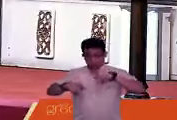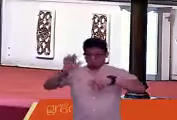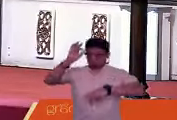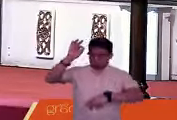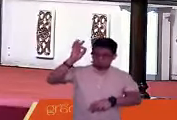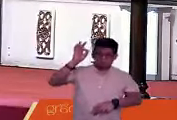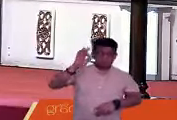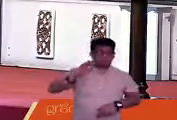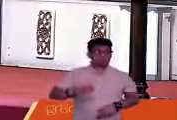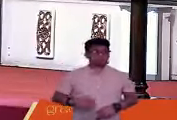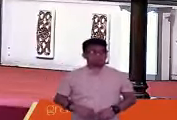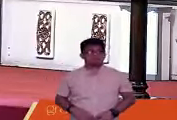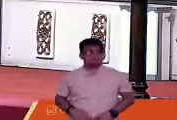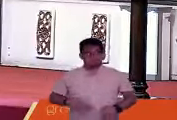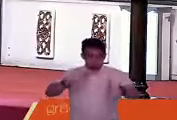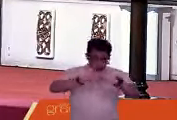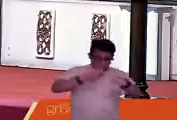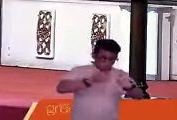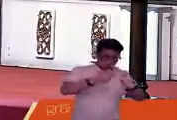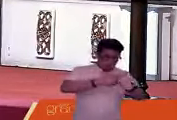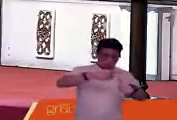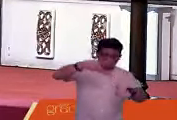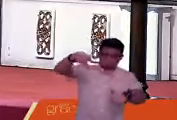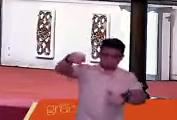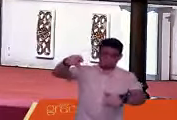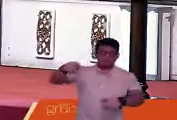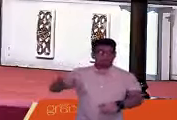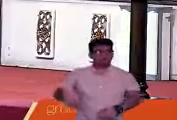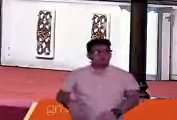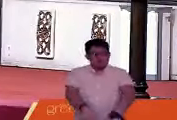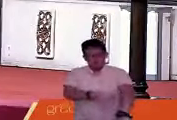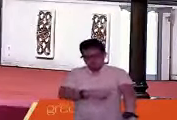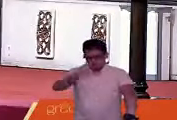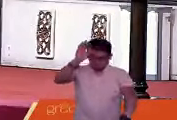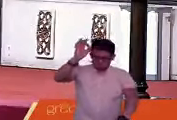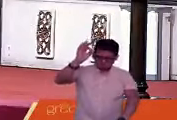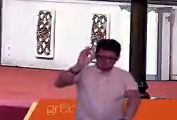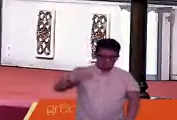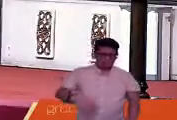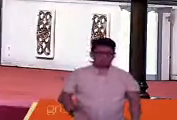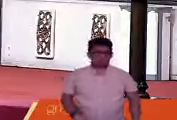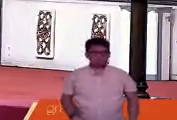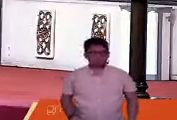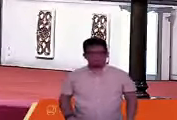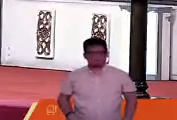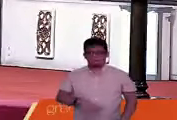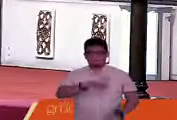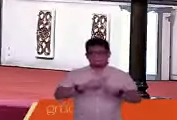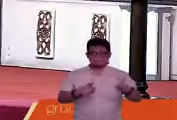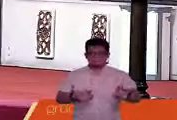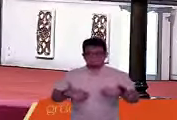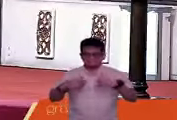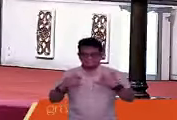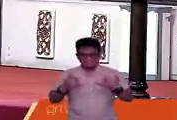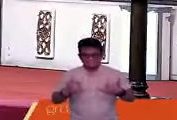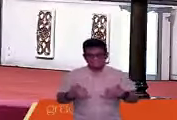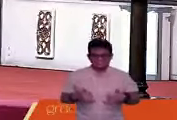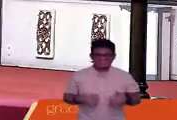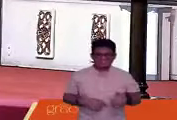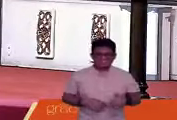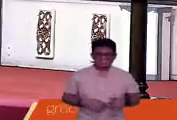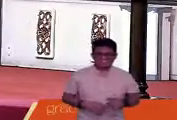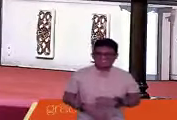Mauna, number one. So how will we do it? Gamay na kayo ni. Pila ni